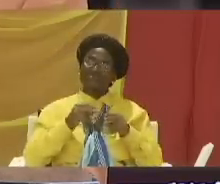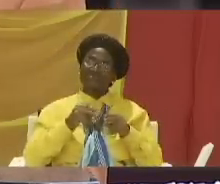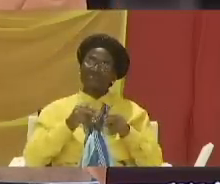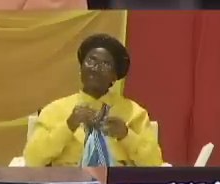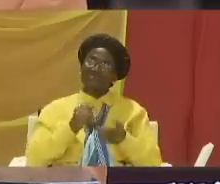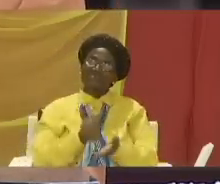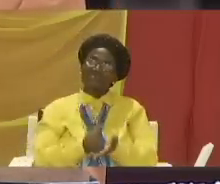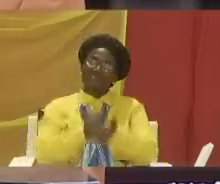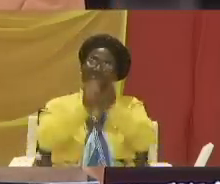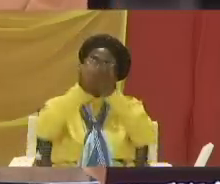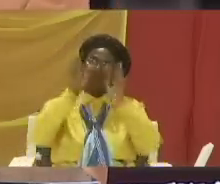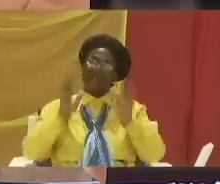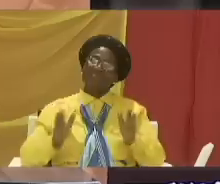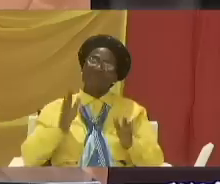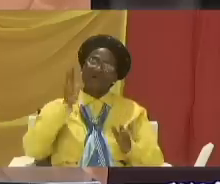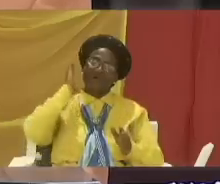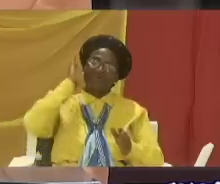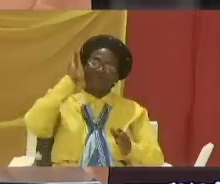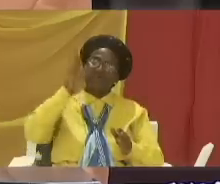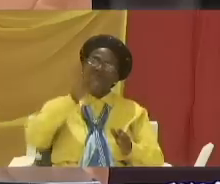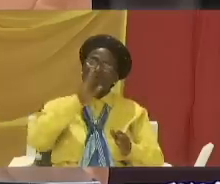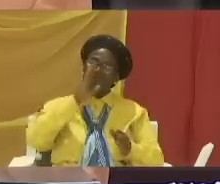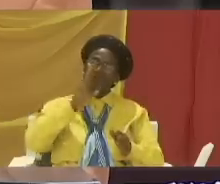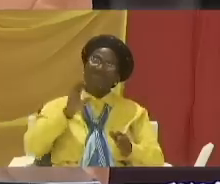helpers will be competing.